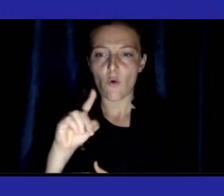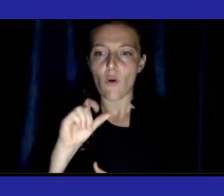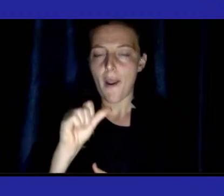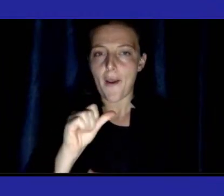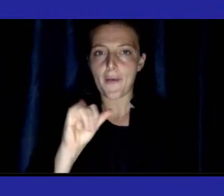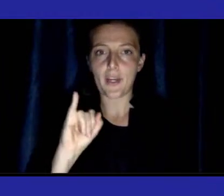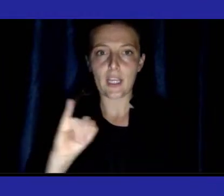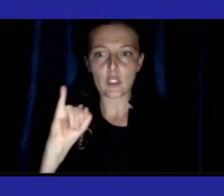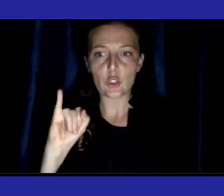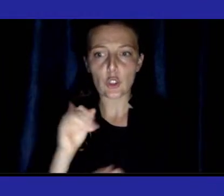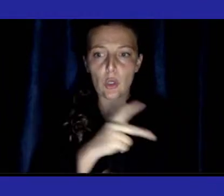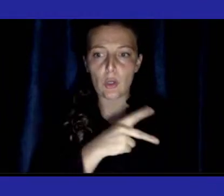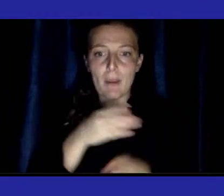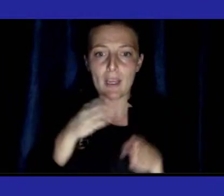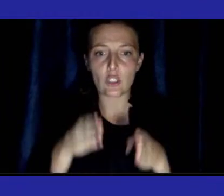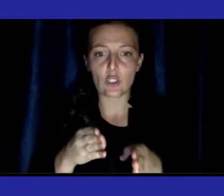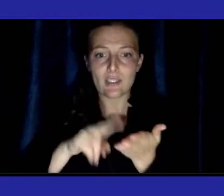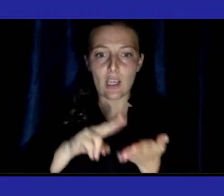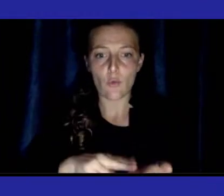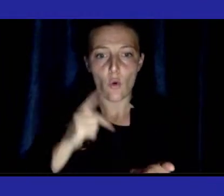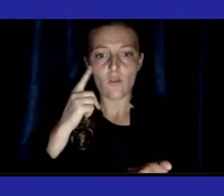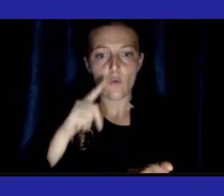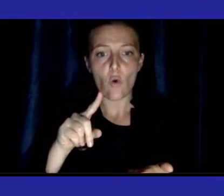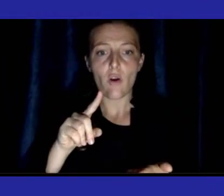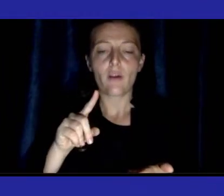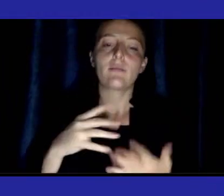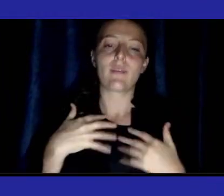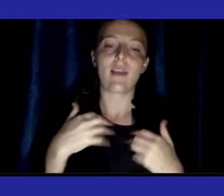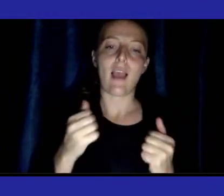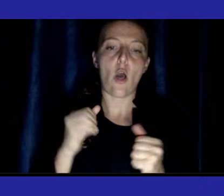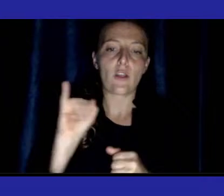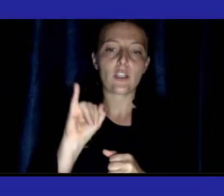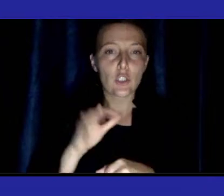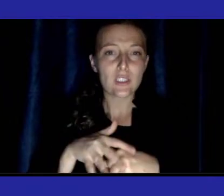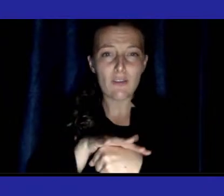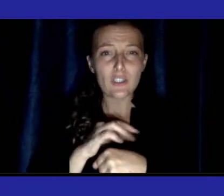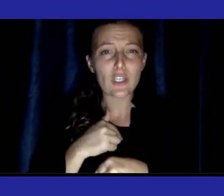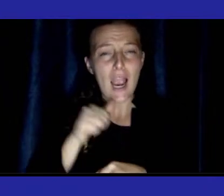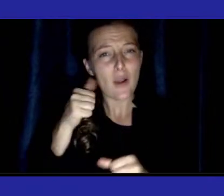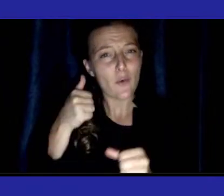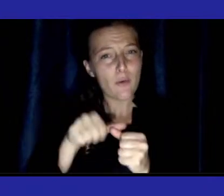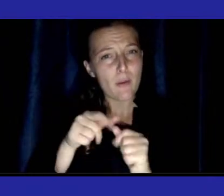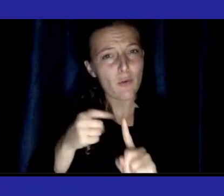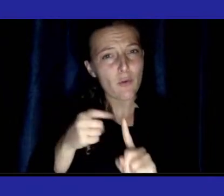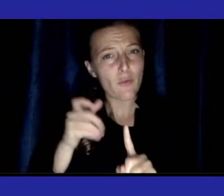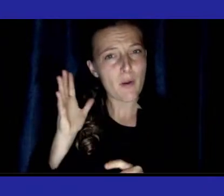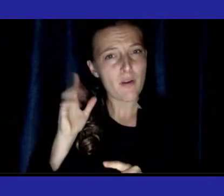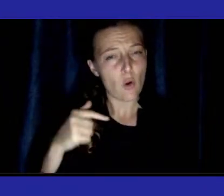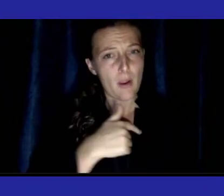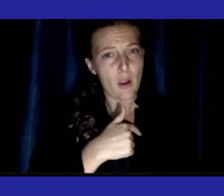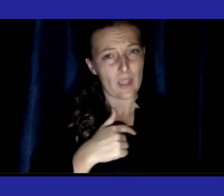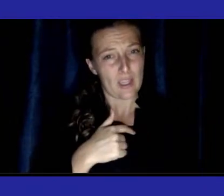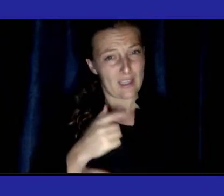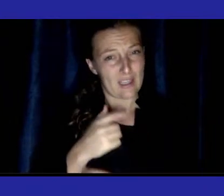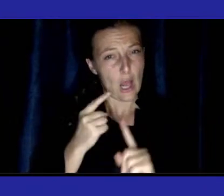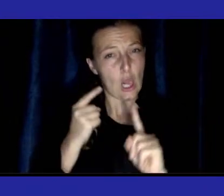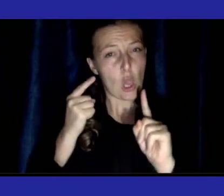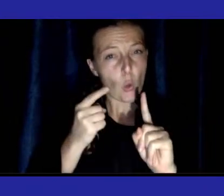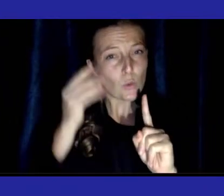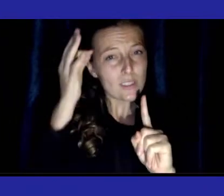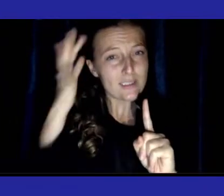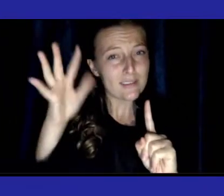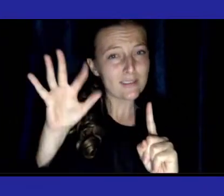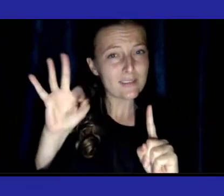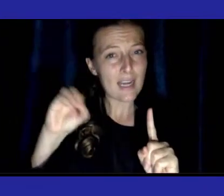This is, I couldn't remember from prior, have we gotten close to the 90% target before? Is that